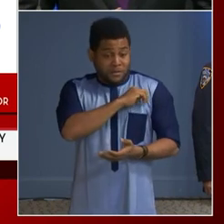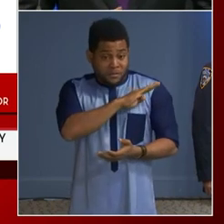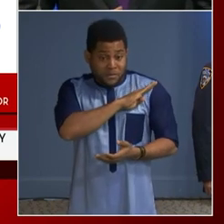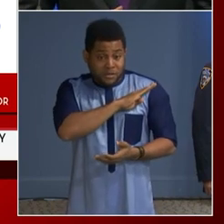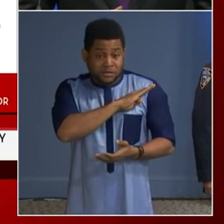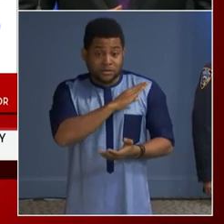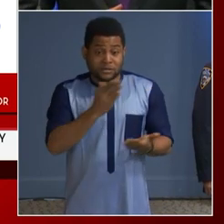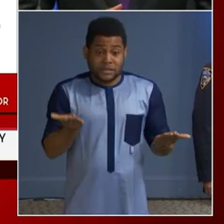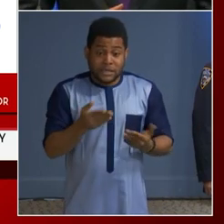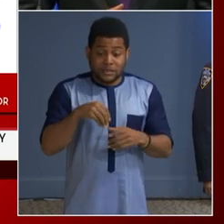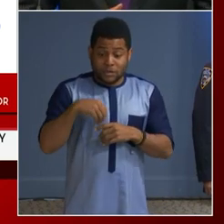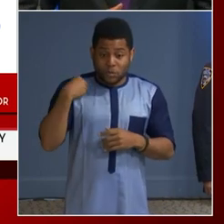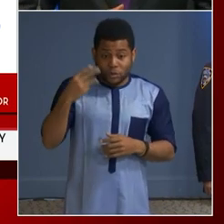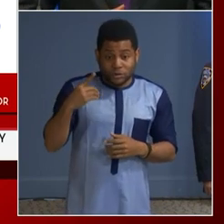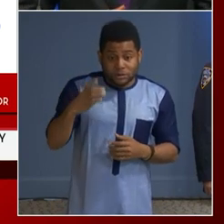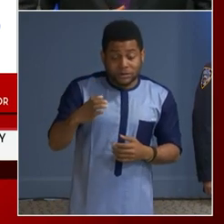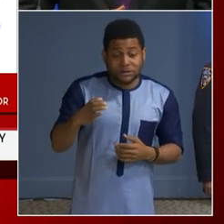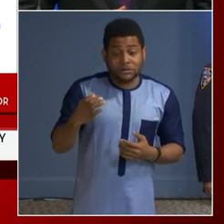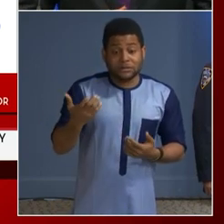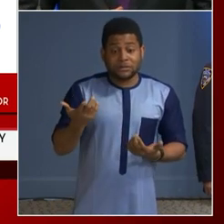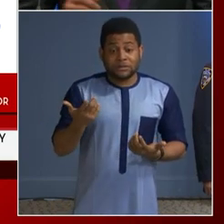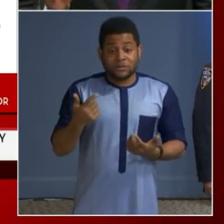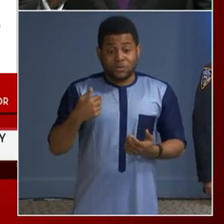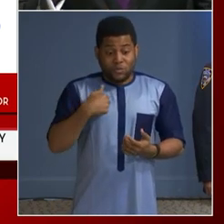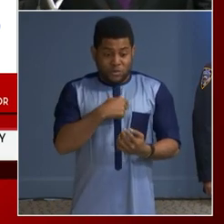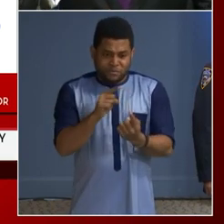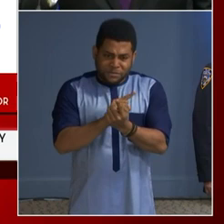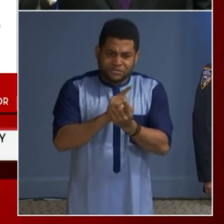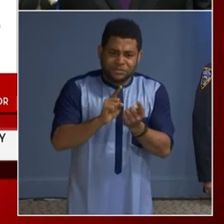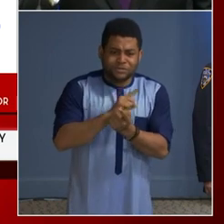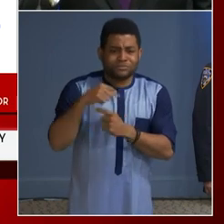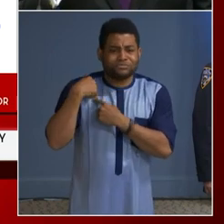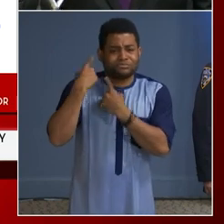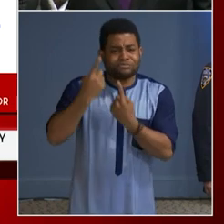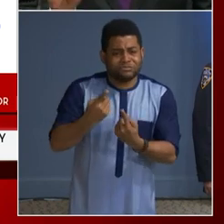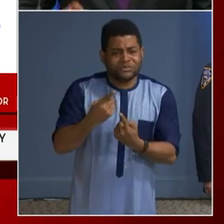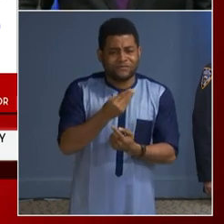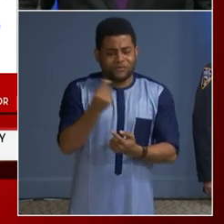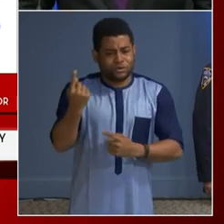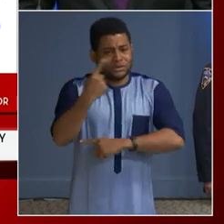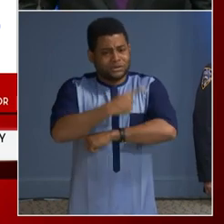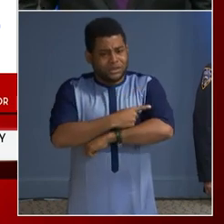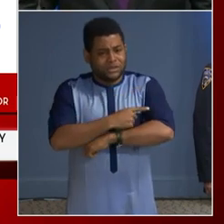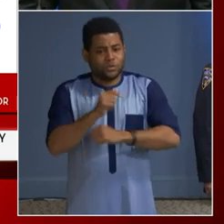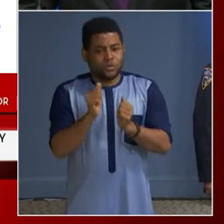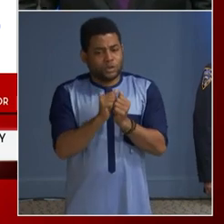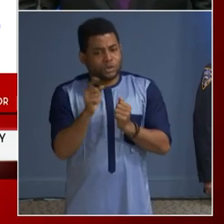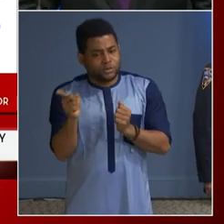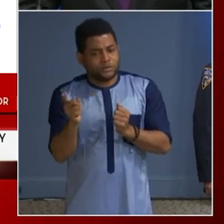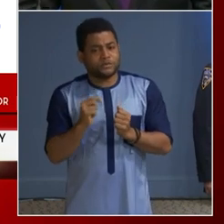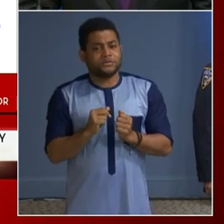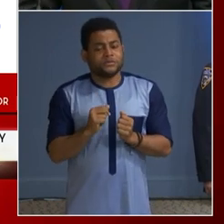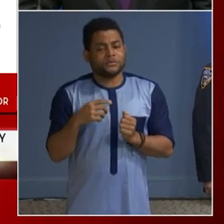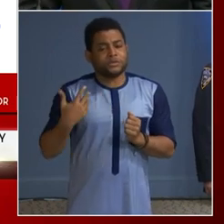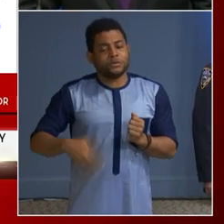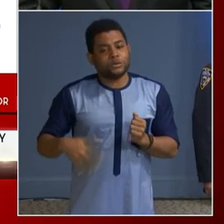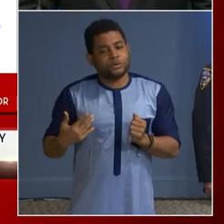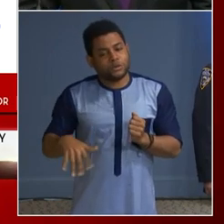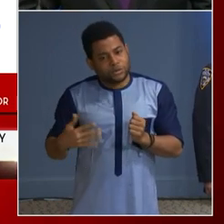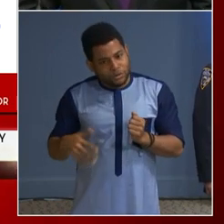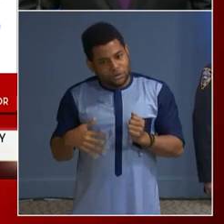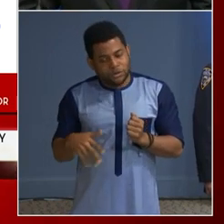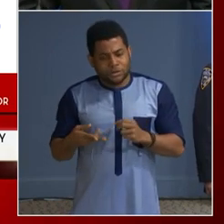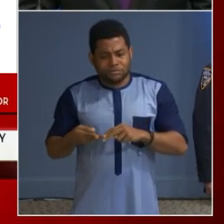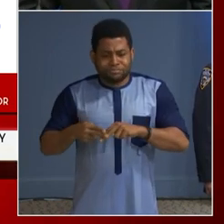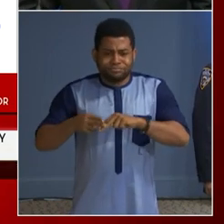been stating, and the mayors we've met through the last few days, the overproliferation of